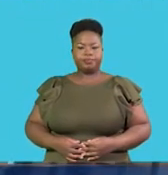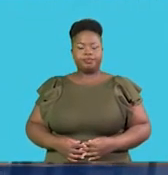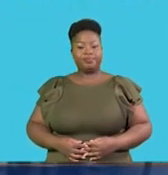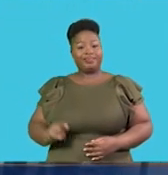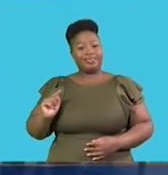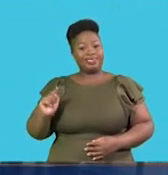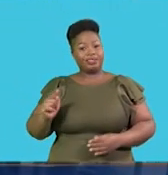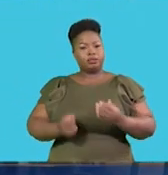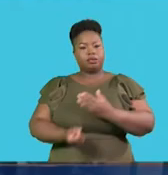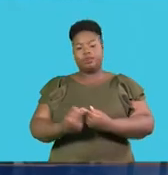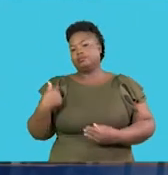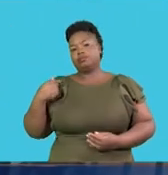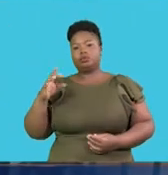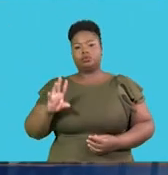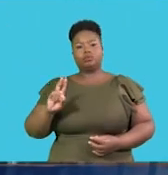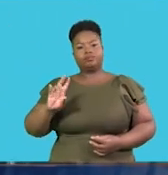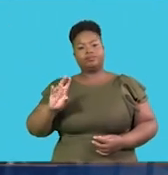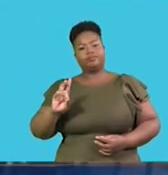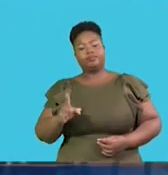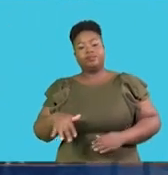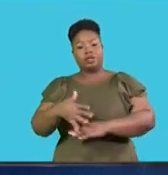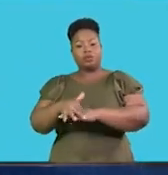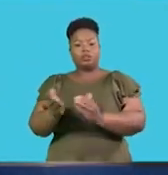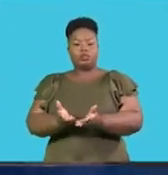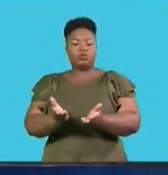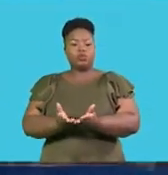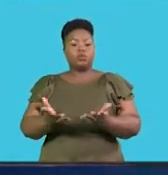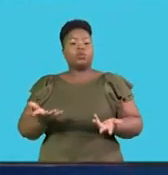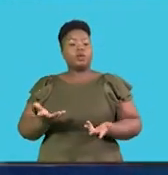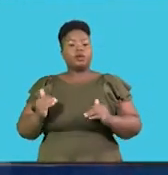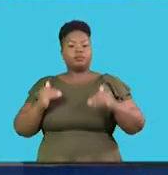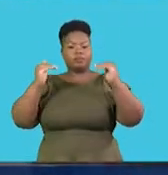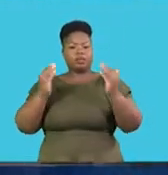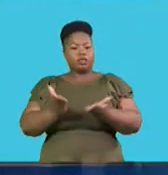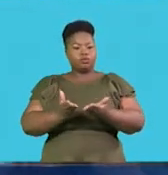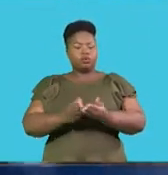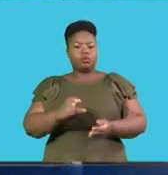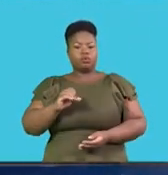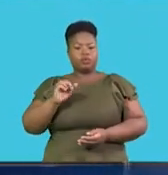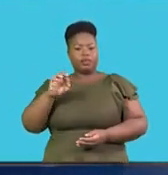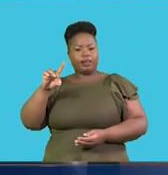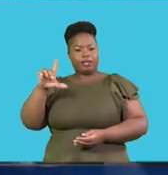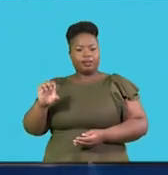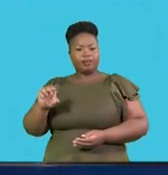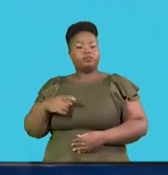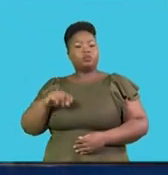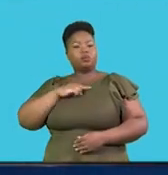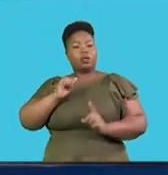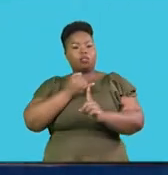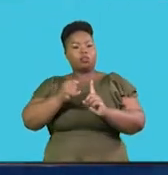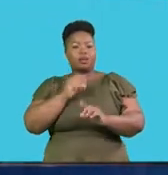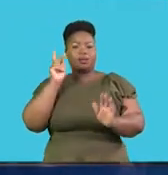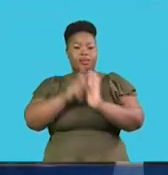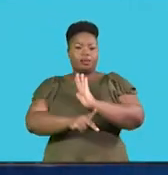Isehlo esenzeke ngolwesithathu ngaphandle kwamasango esikolo samabanga aphakamileyo iOakdale. Sokuhlatywa